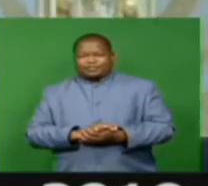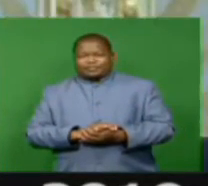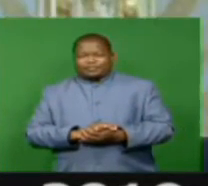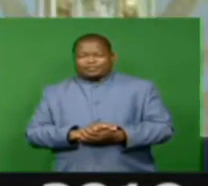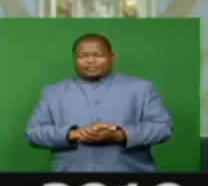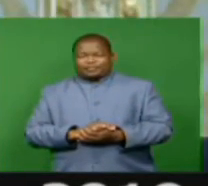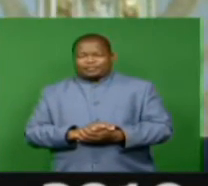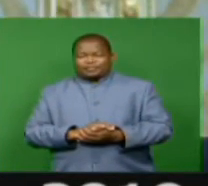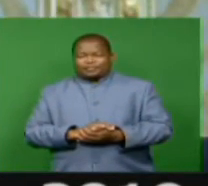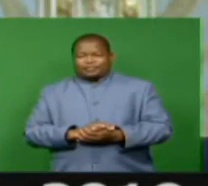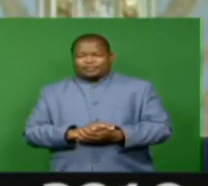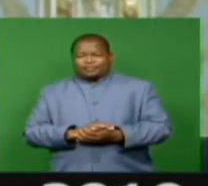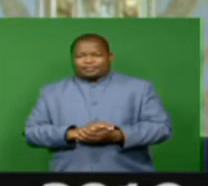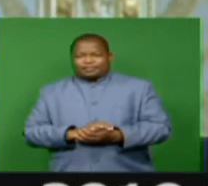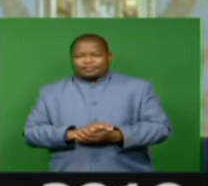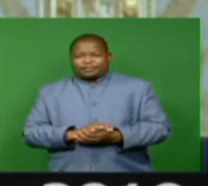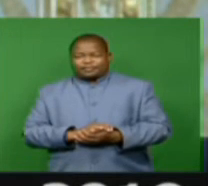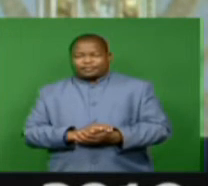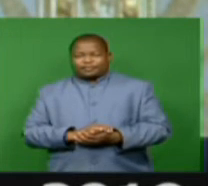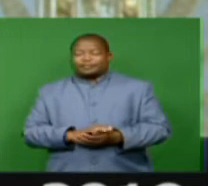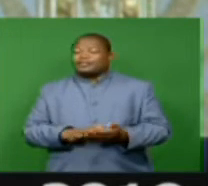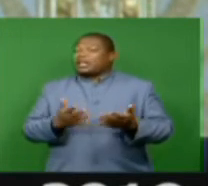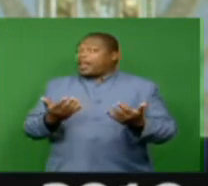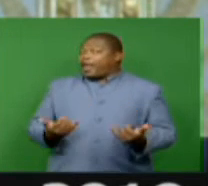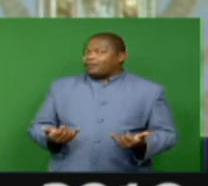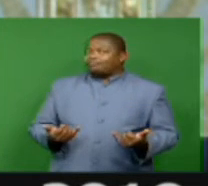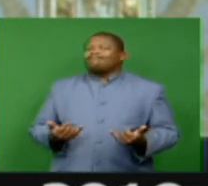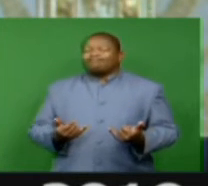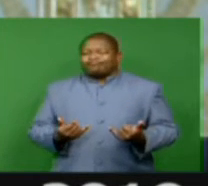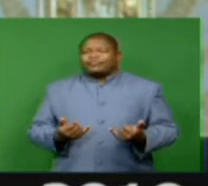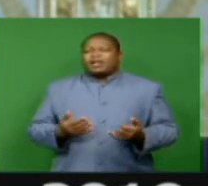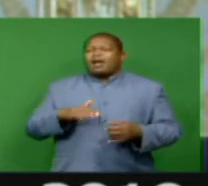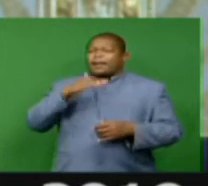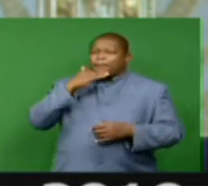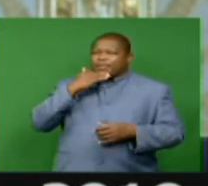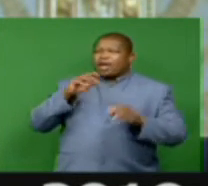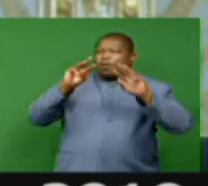This obvious and clearing digital divide, therefore,